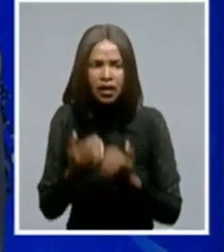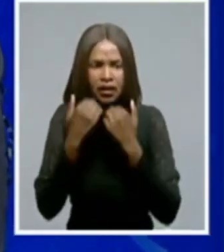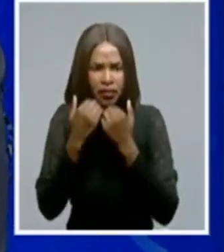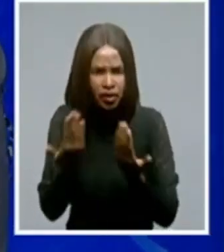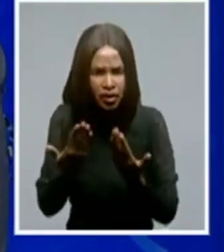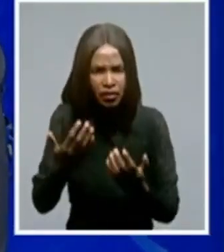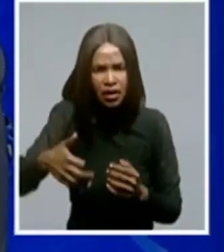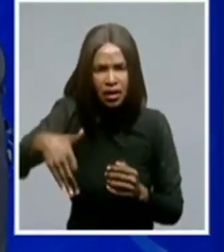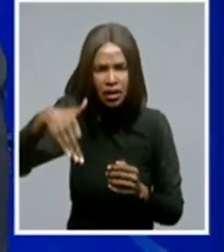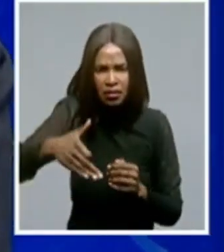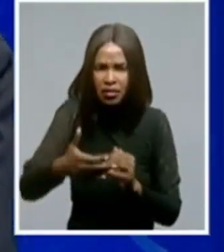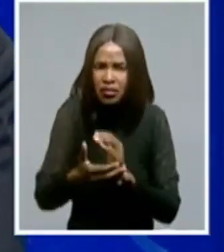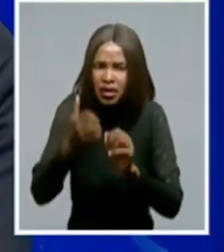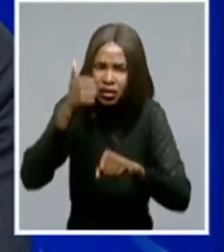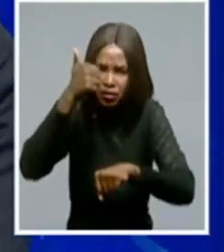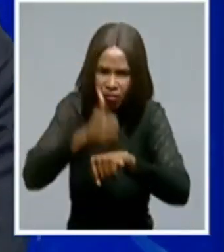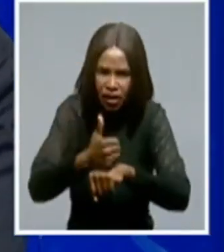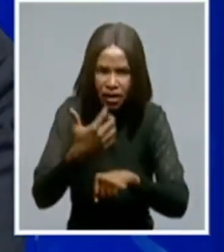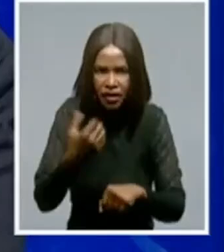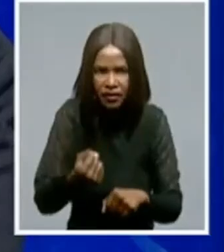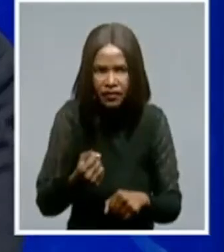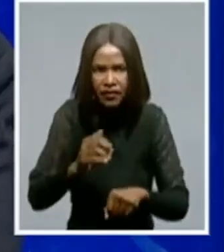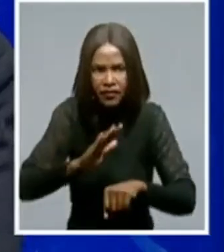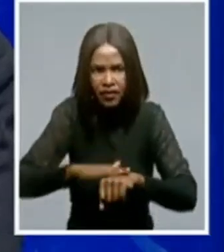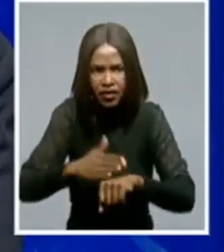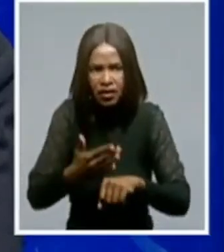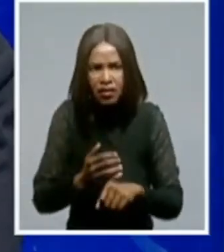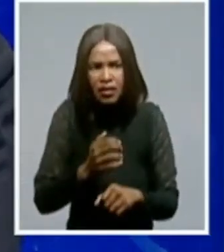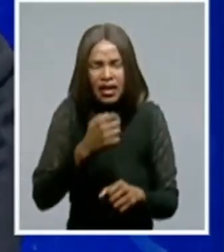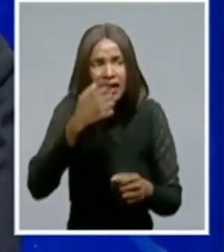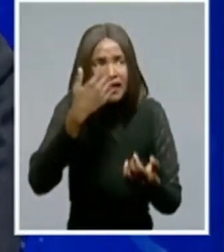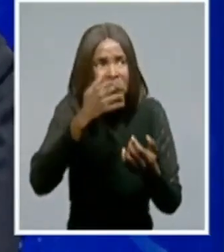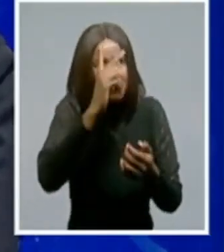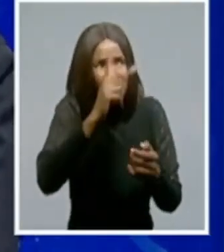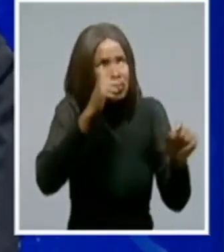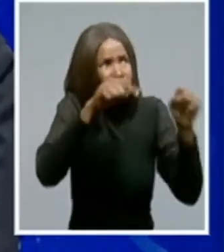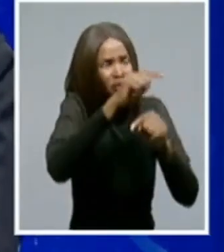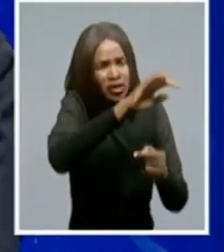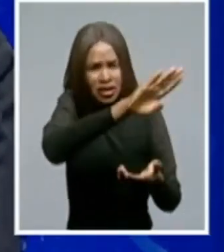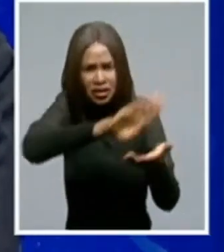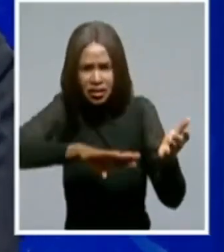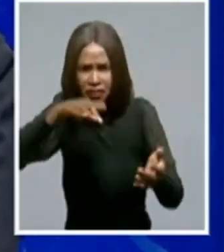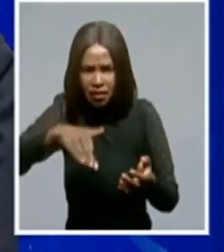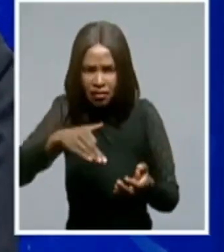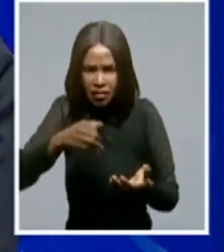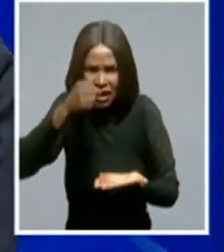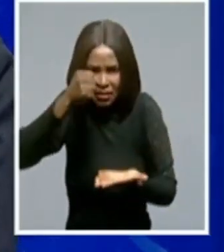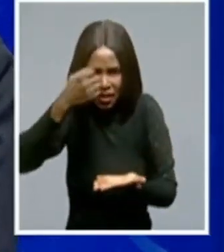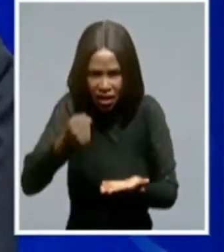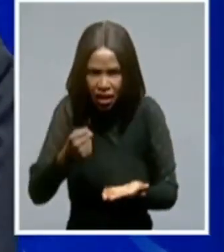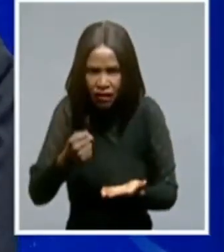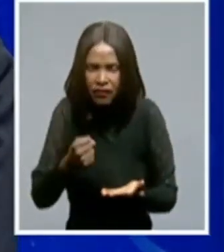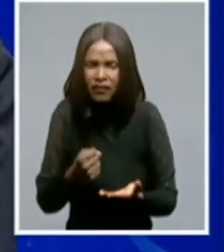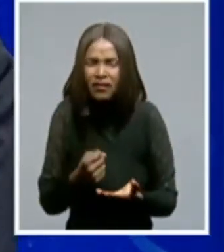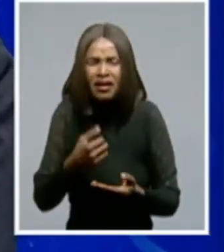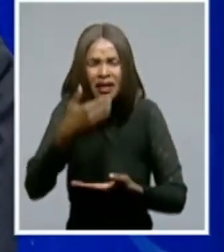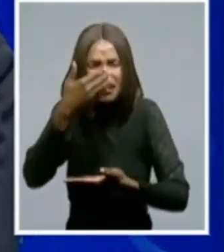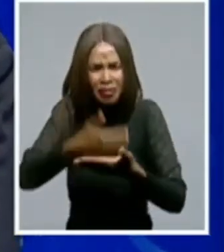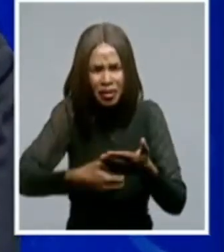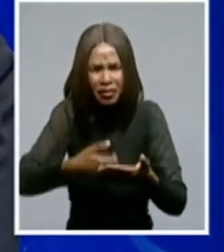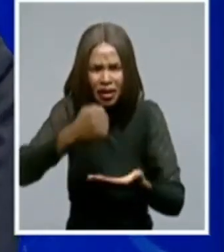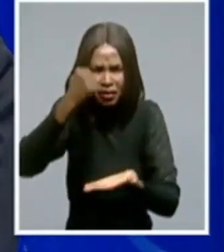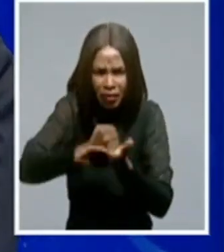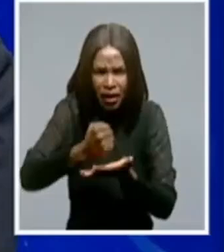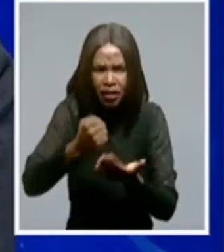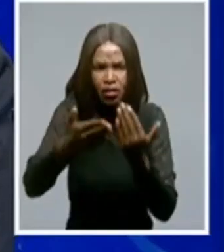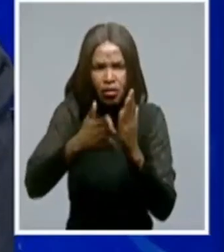mean? Competitiveness means, like, one, you must make it easy for me to set up my company in your country. You must make it easy for me to do business in your country.